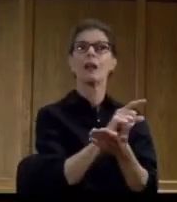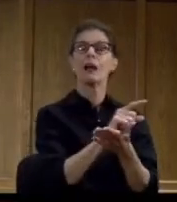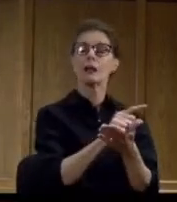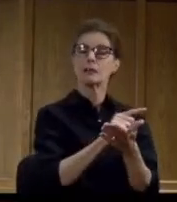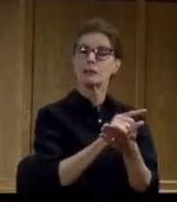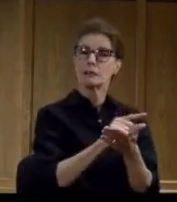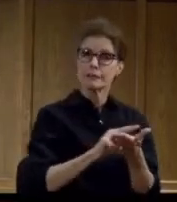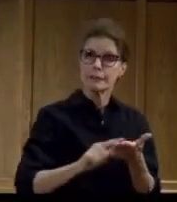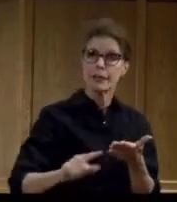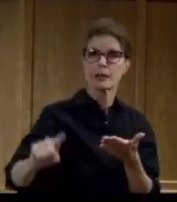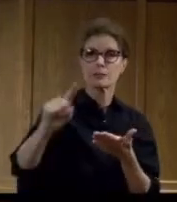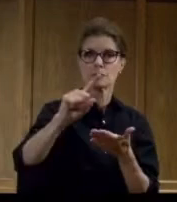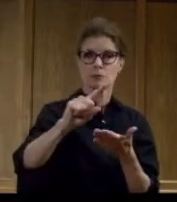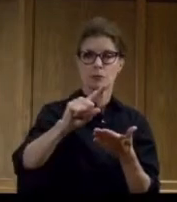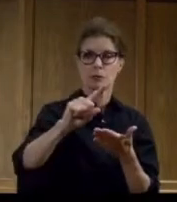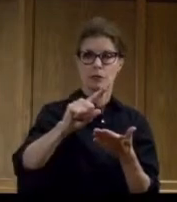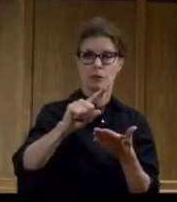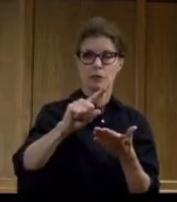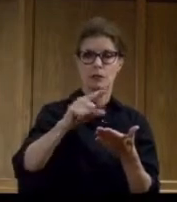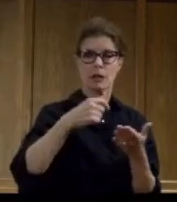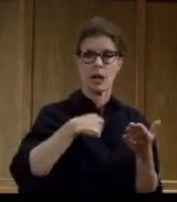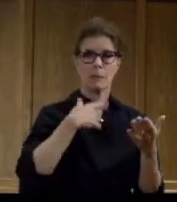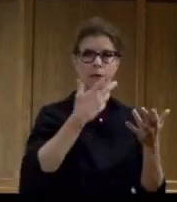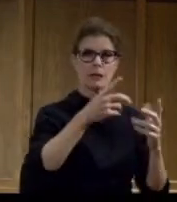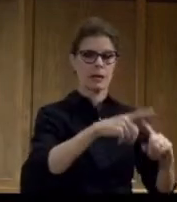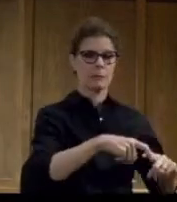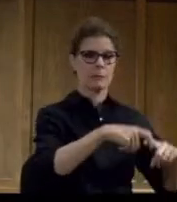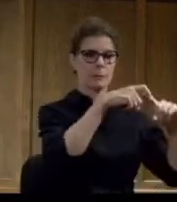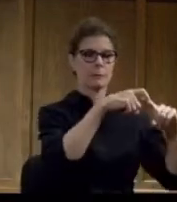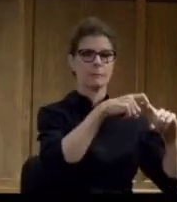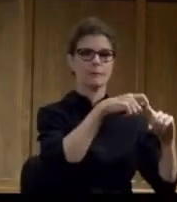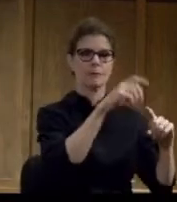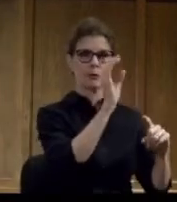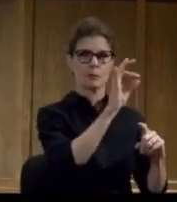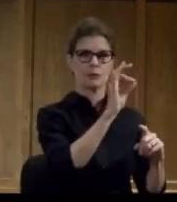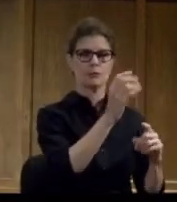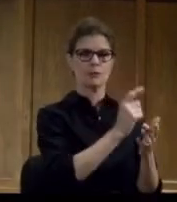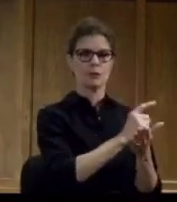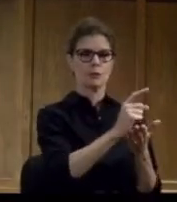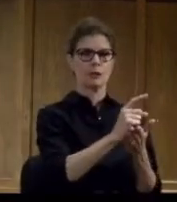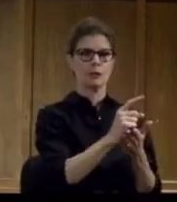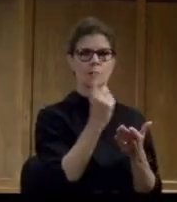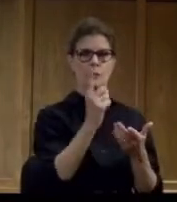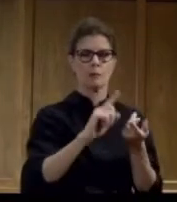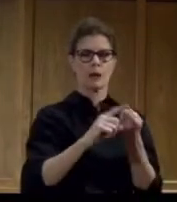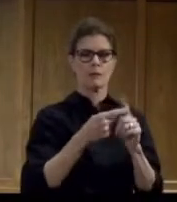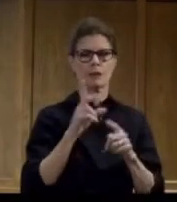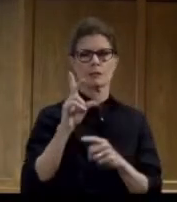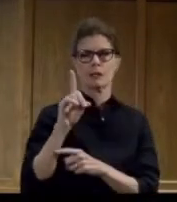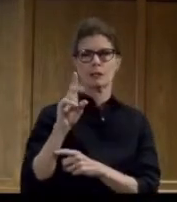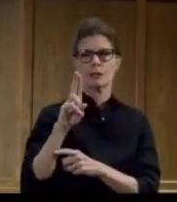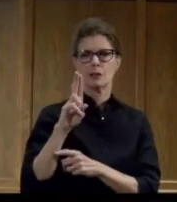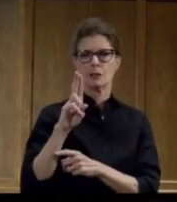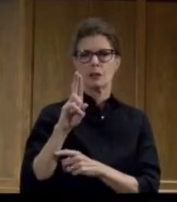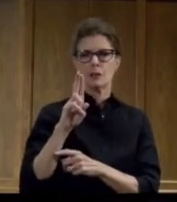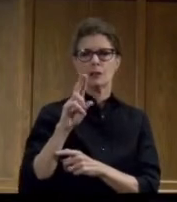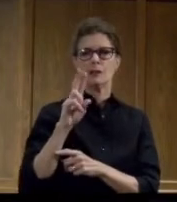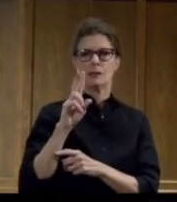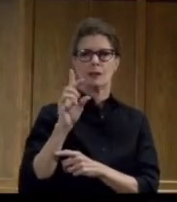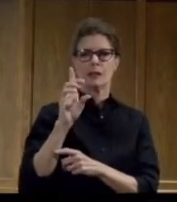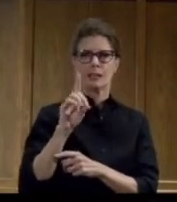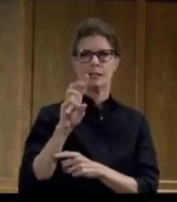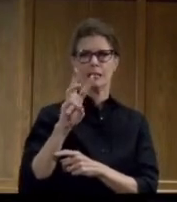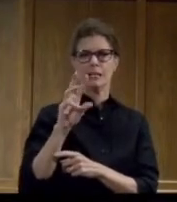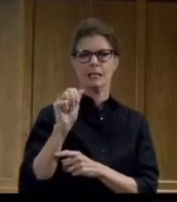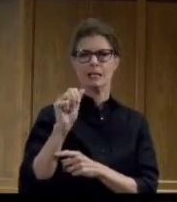today, I'm taking a break from preaching for a week. And so one of my friends, Dwayne Case, who is the preacher at the